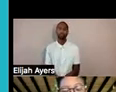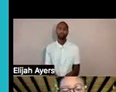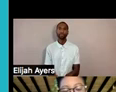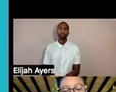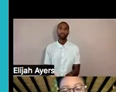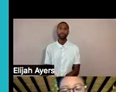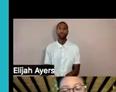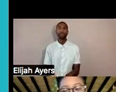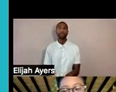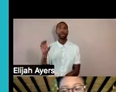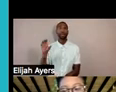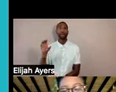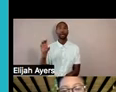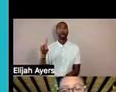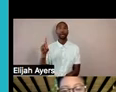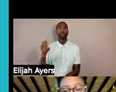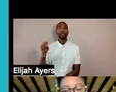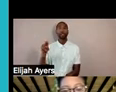Thanks so much, Meryl.